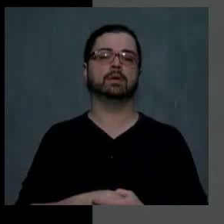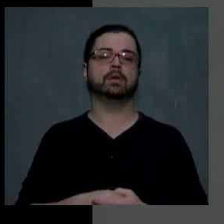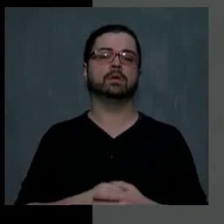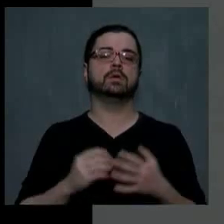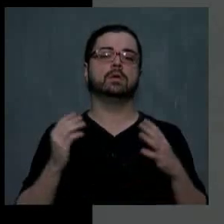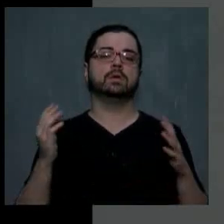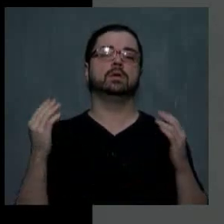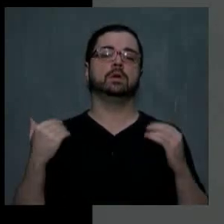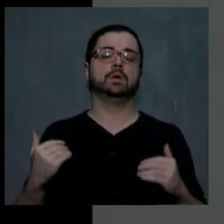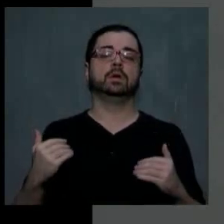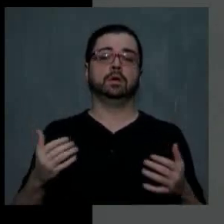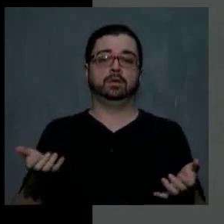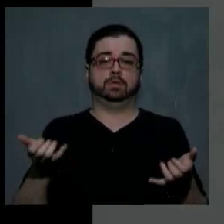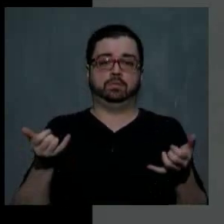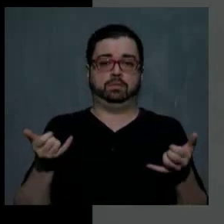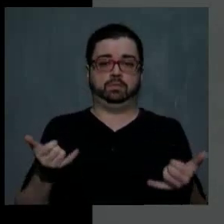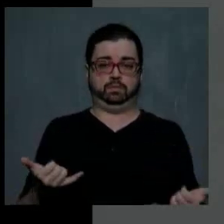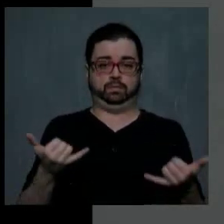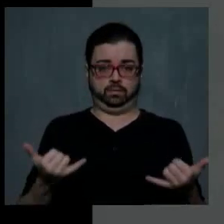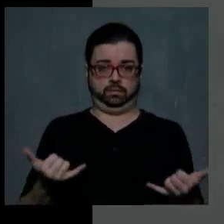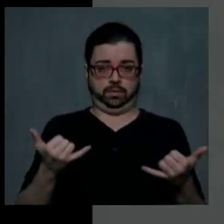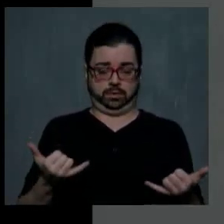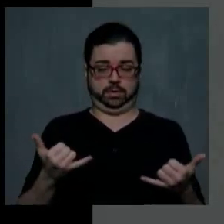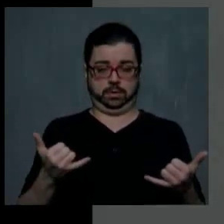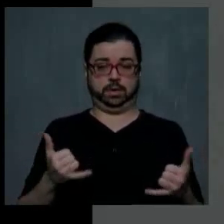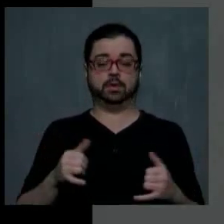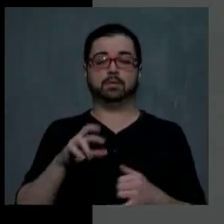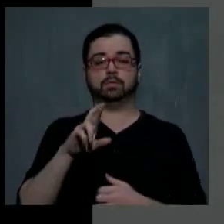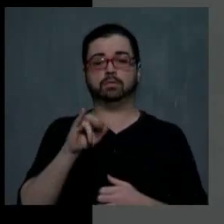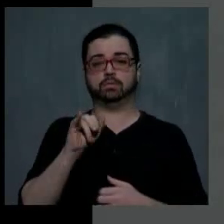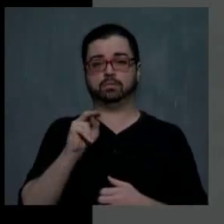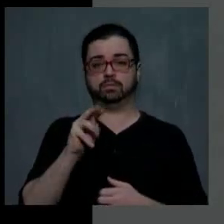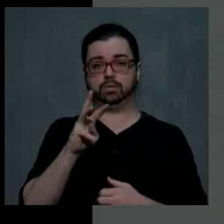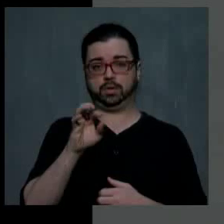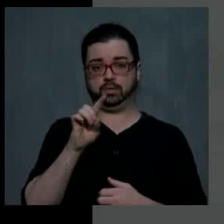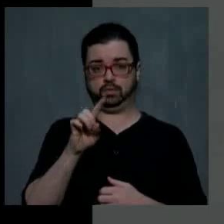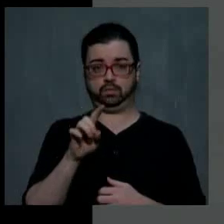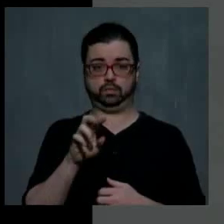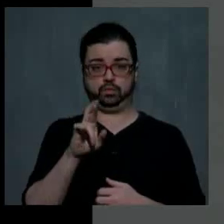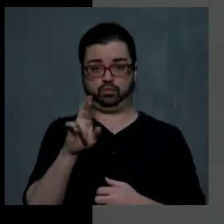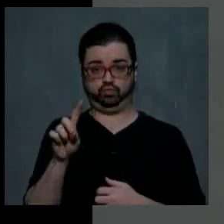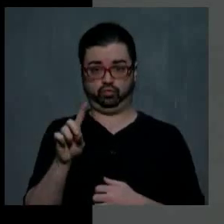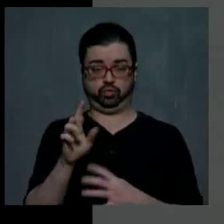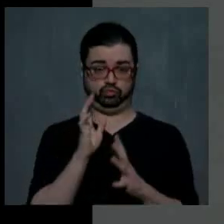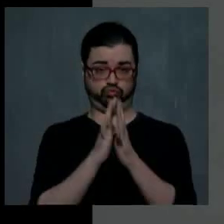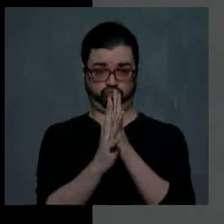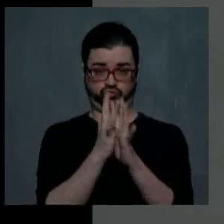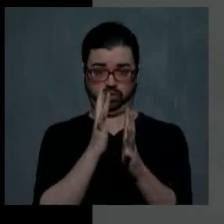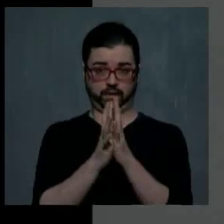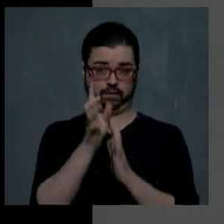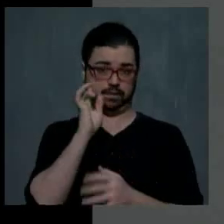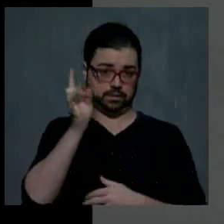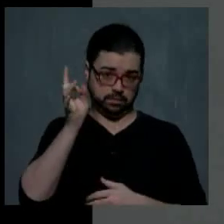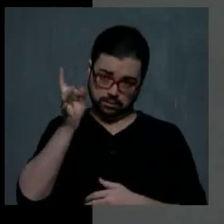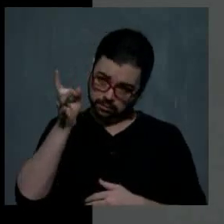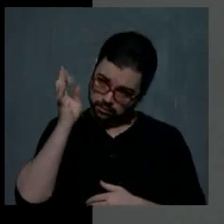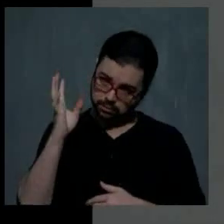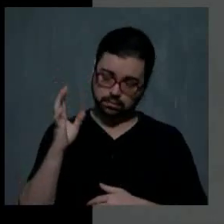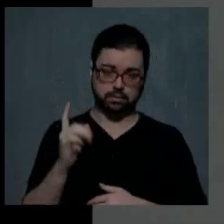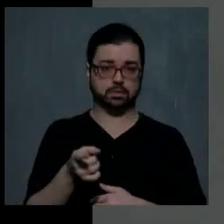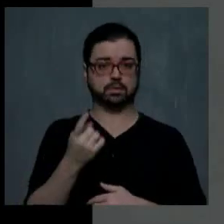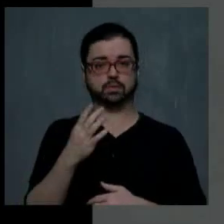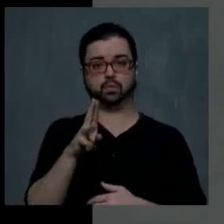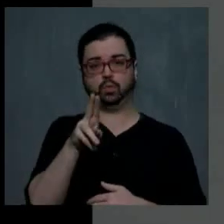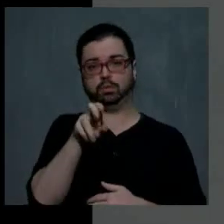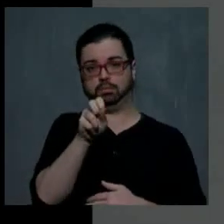Right now, the traffic on Rainwood Road is horrible. There is a bus that goes up and down